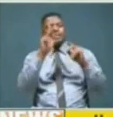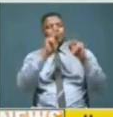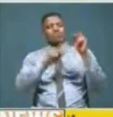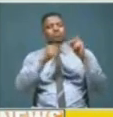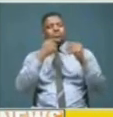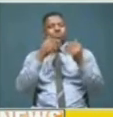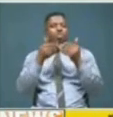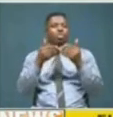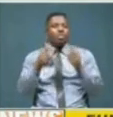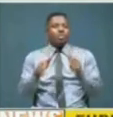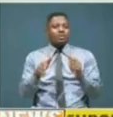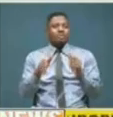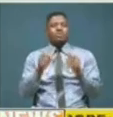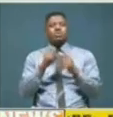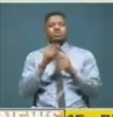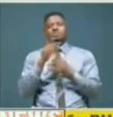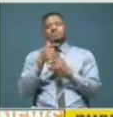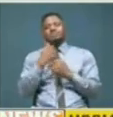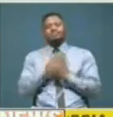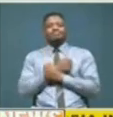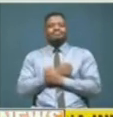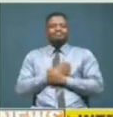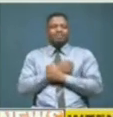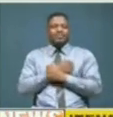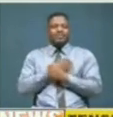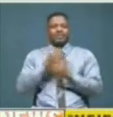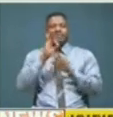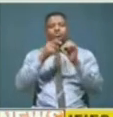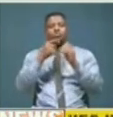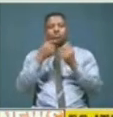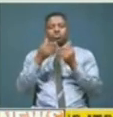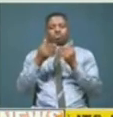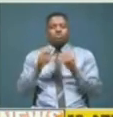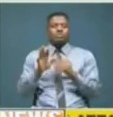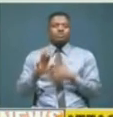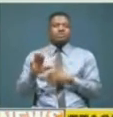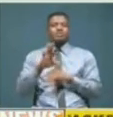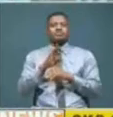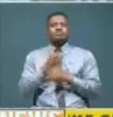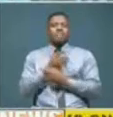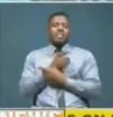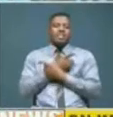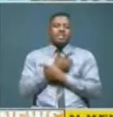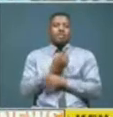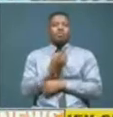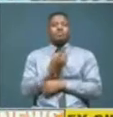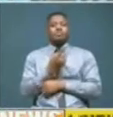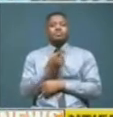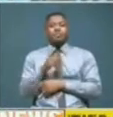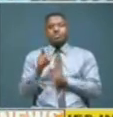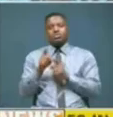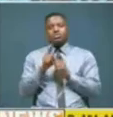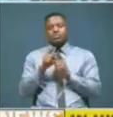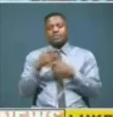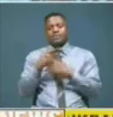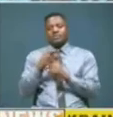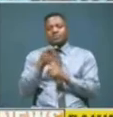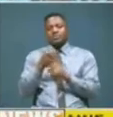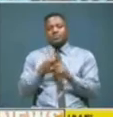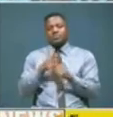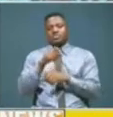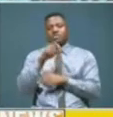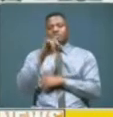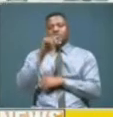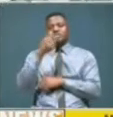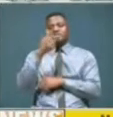lost, and then also to sympathize with families who had lost their dear ones. Originally produced by the German clans